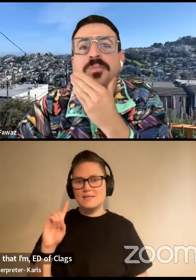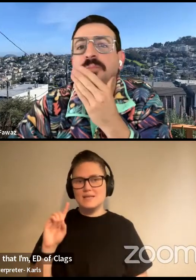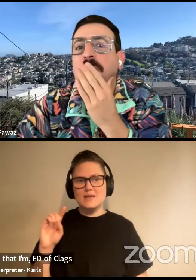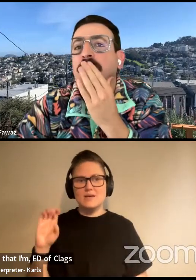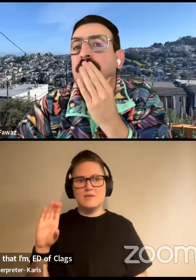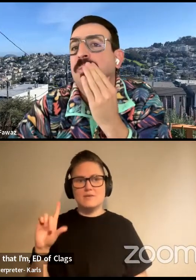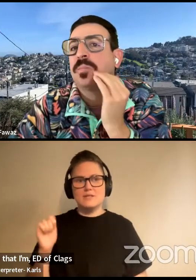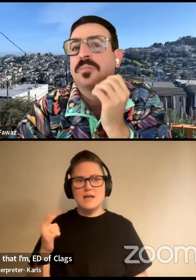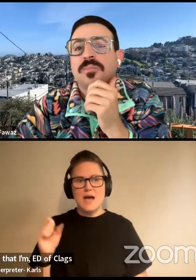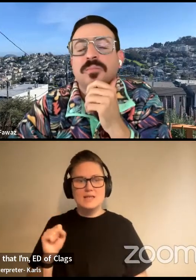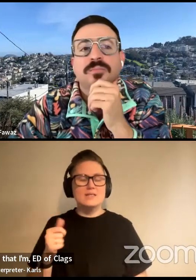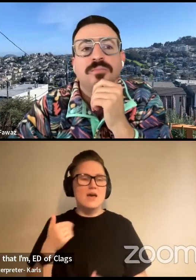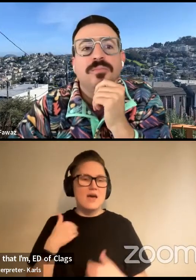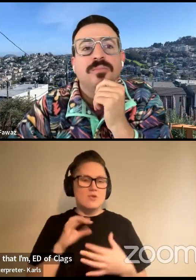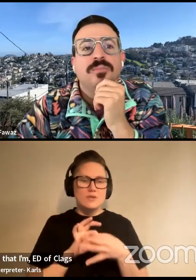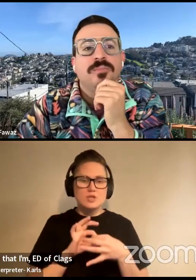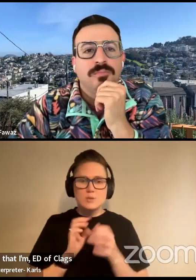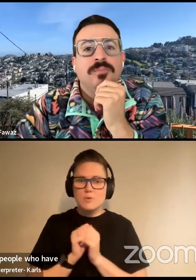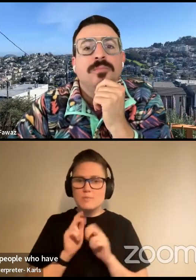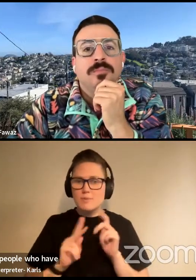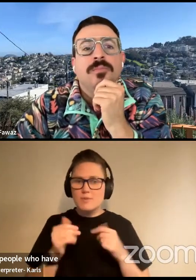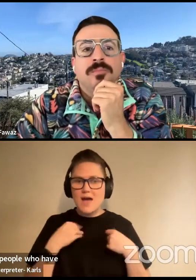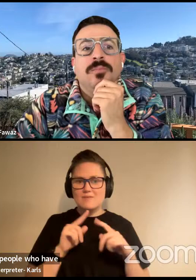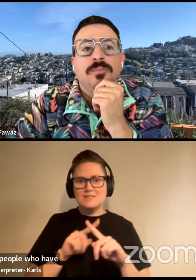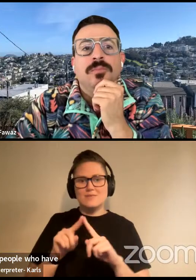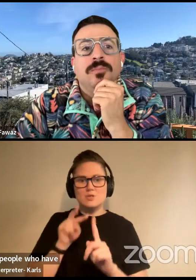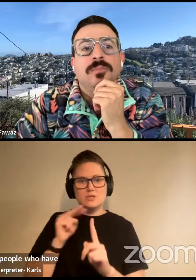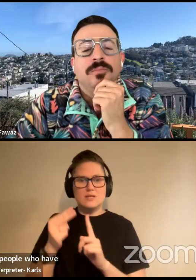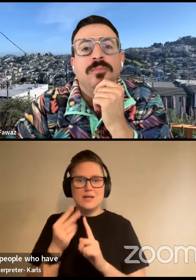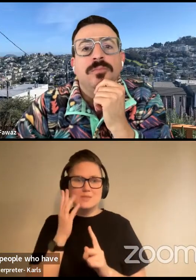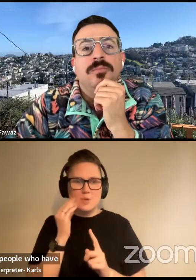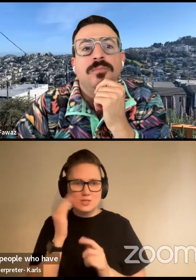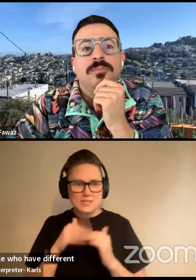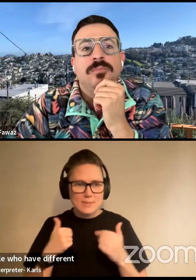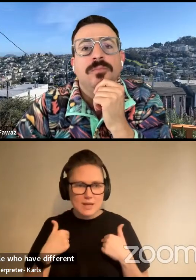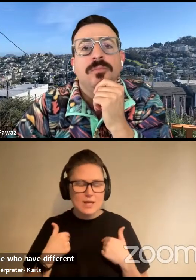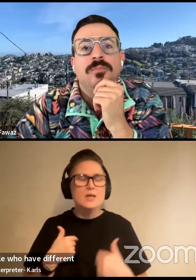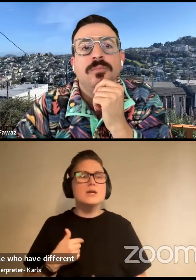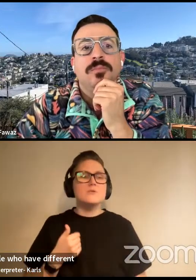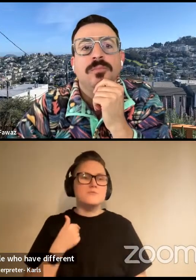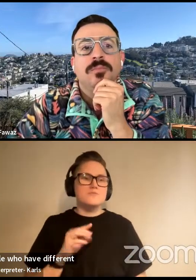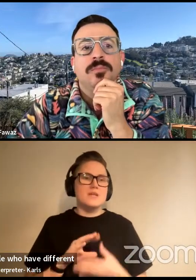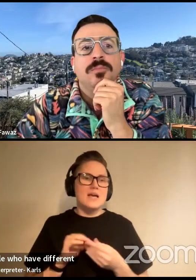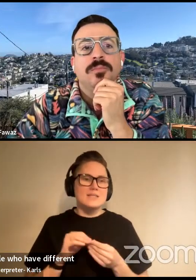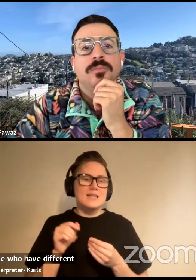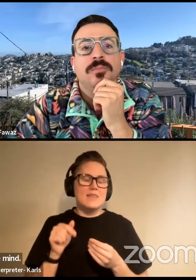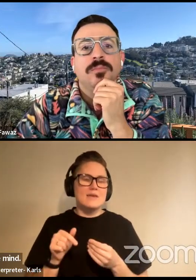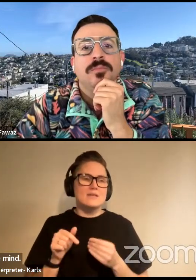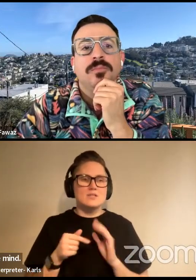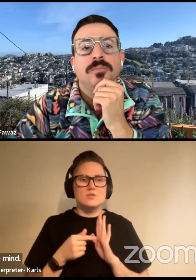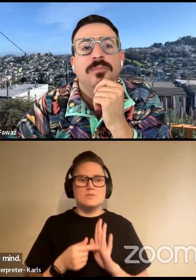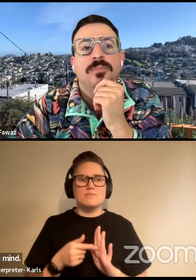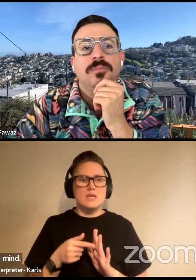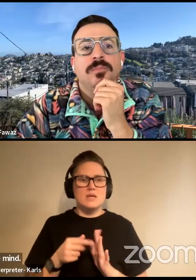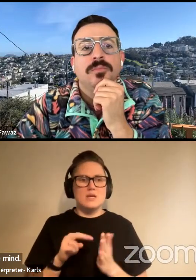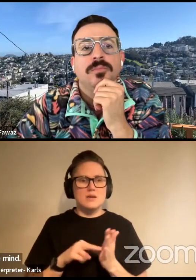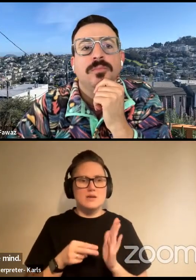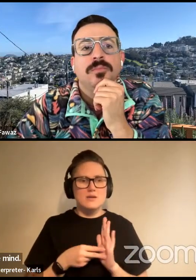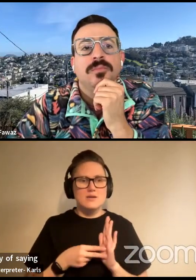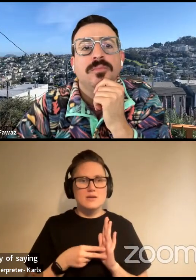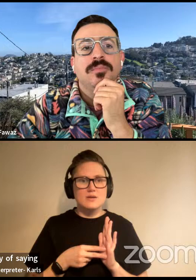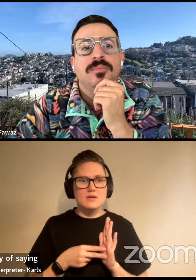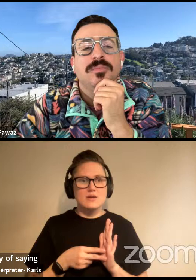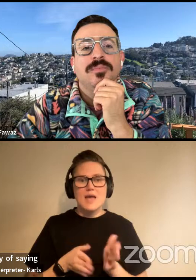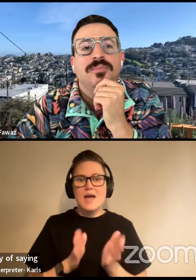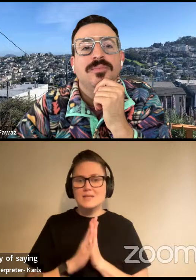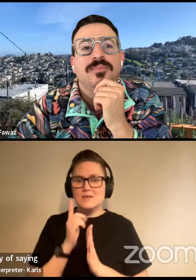a relationship with people who have different experiences than mine. And so I say this by way of saying, asking for